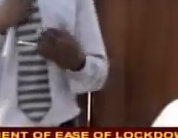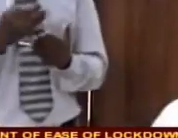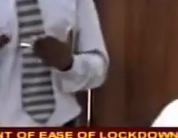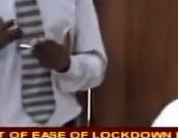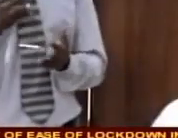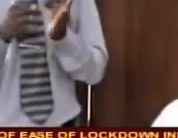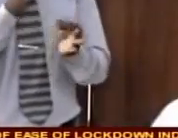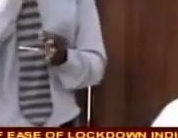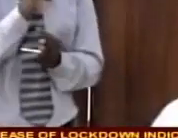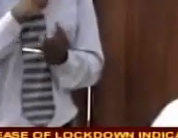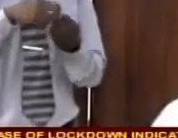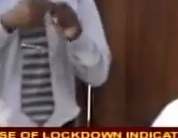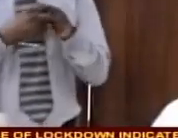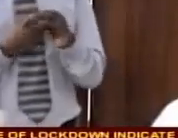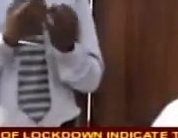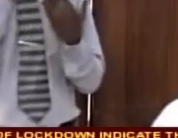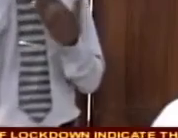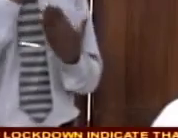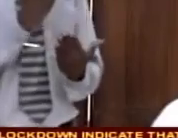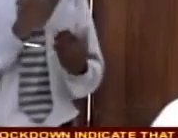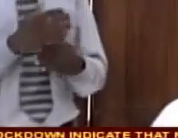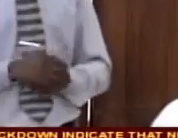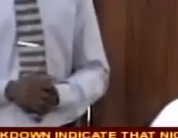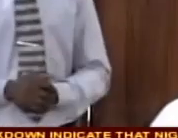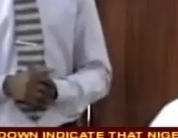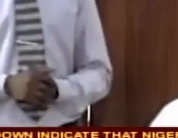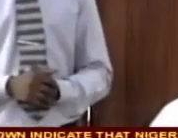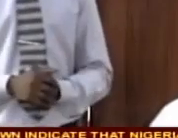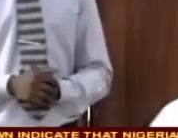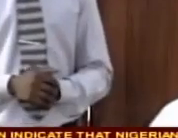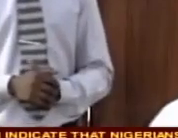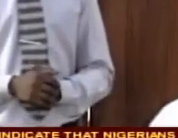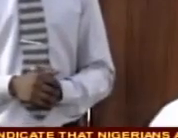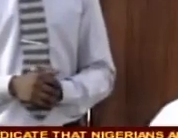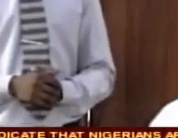be counterproductive, sir. Thank you very much.